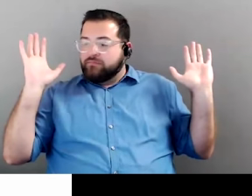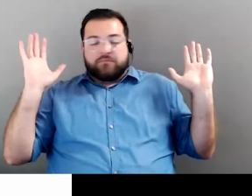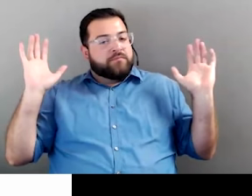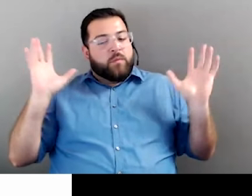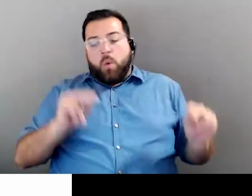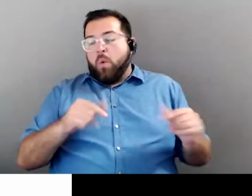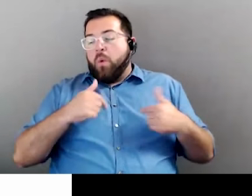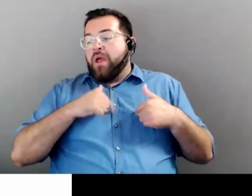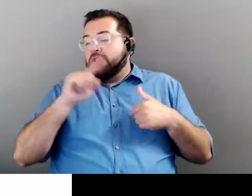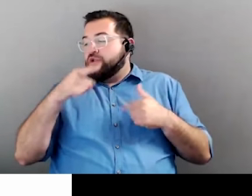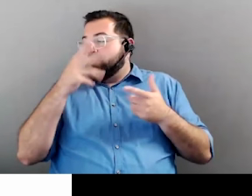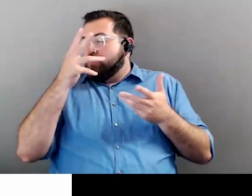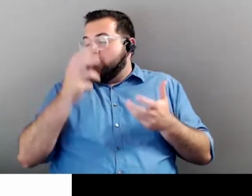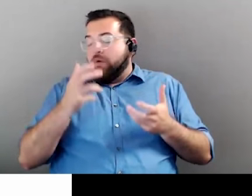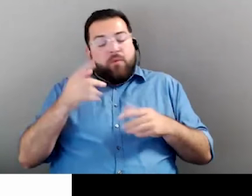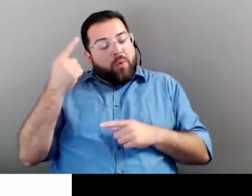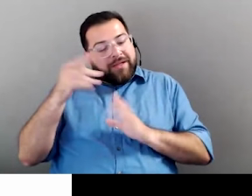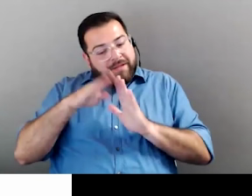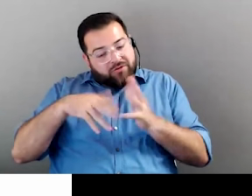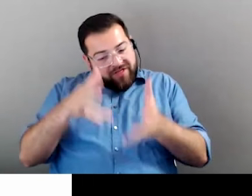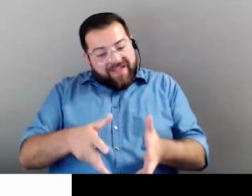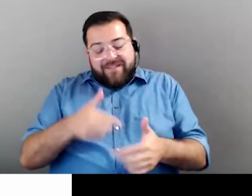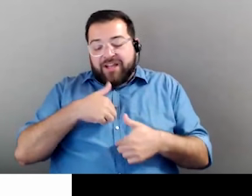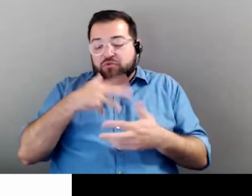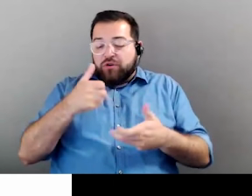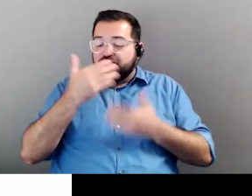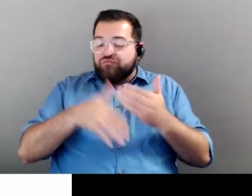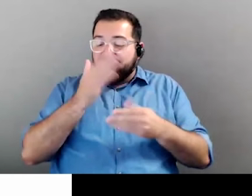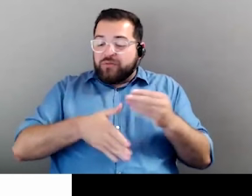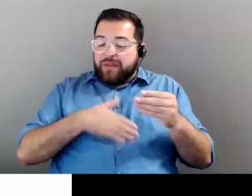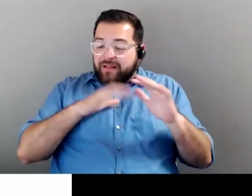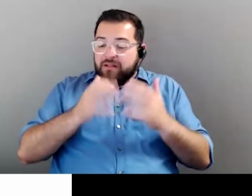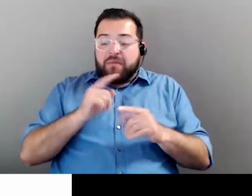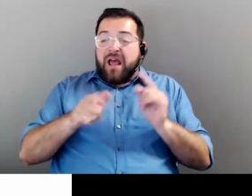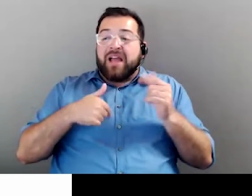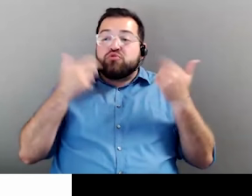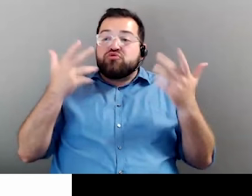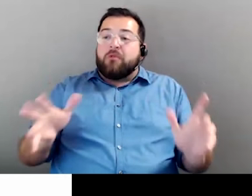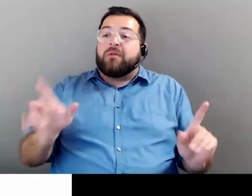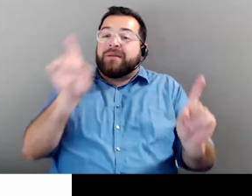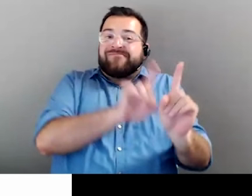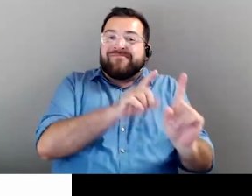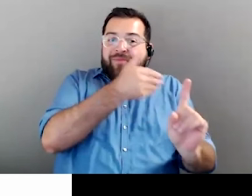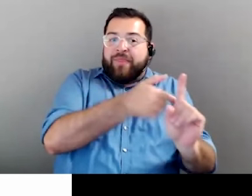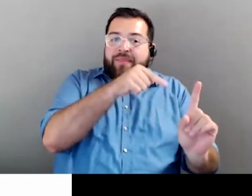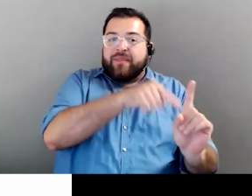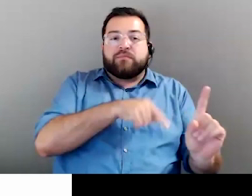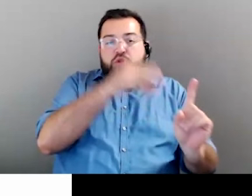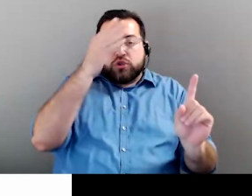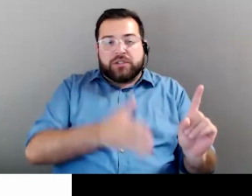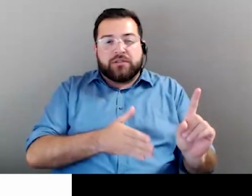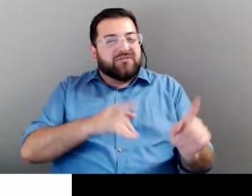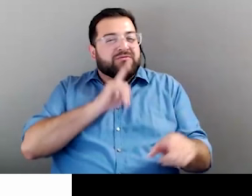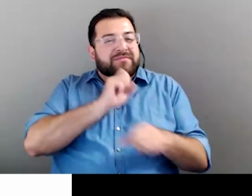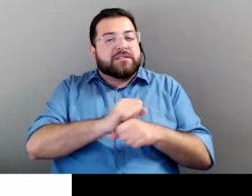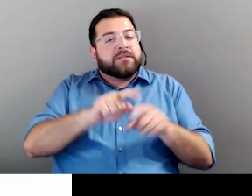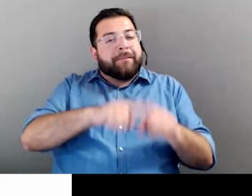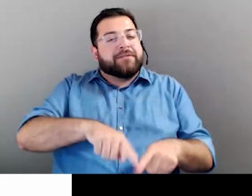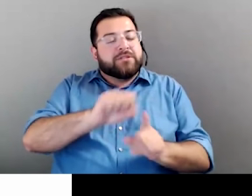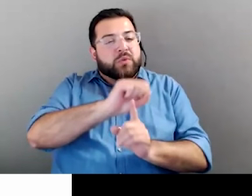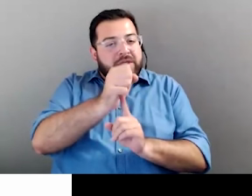want to get, I have one semester left, I want to just get through my classes, but I just don't want to be near this person. And so it just really depends on the situation, but